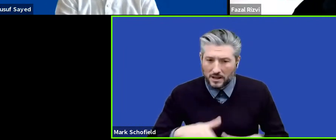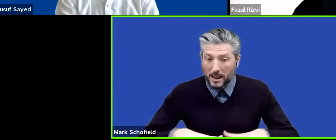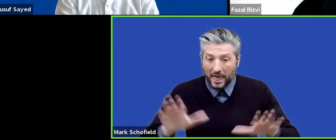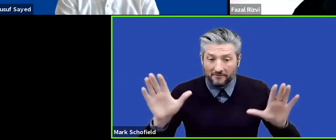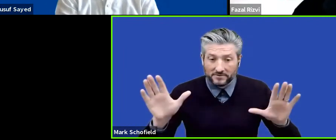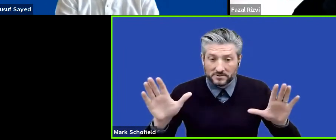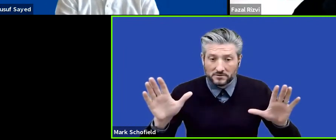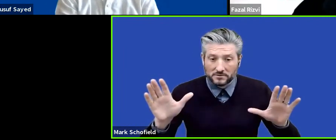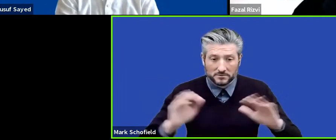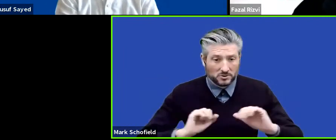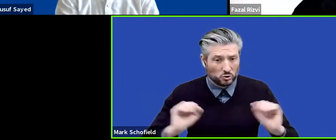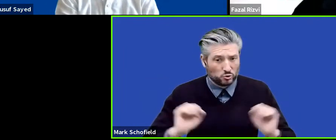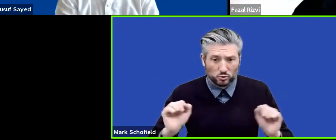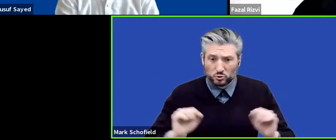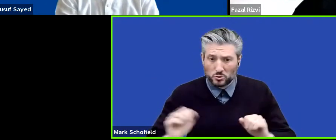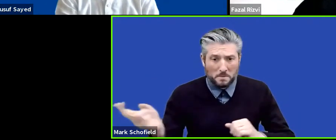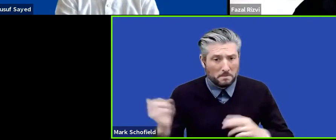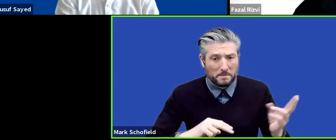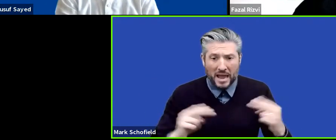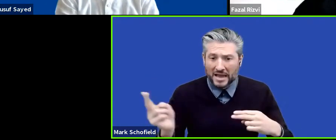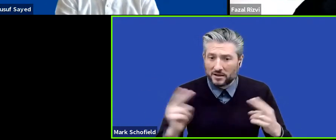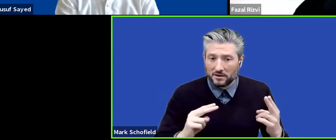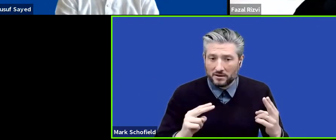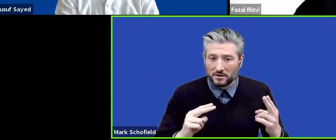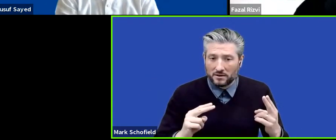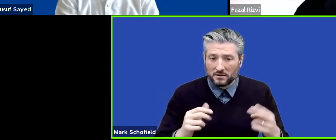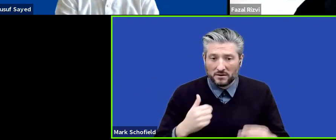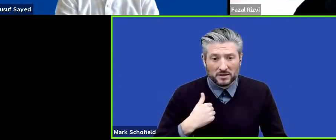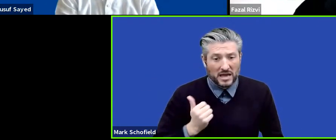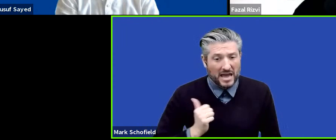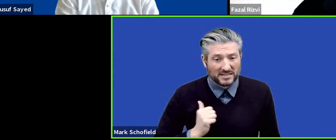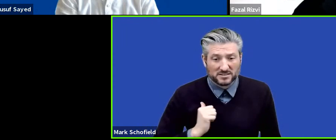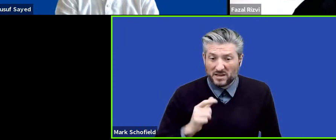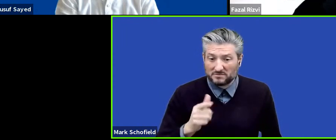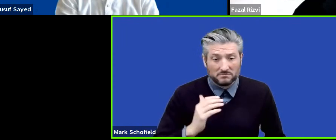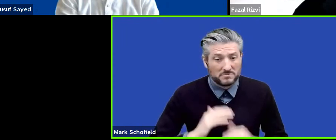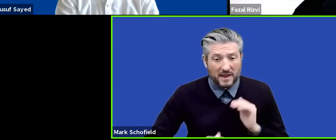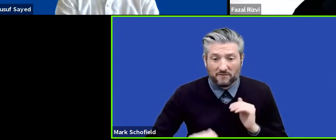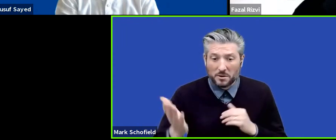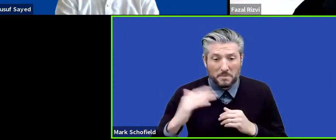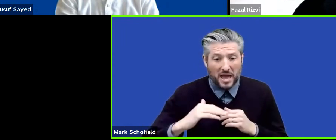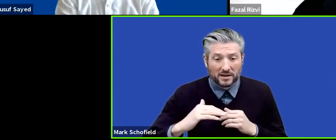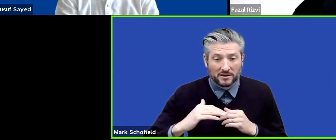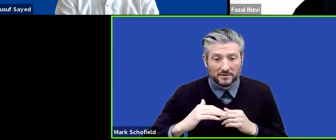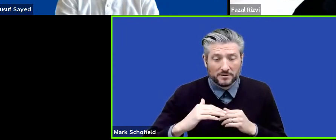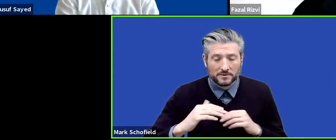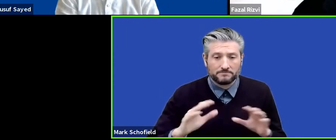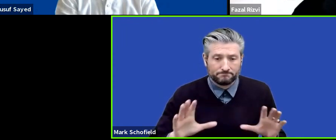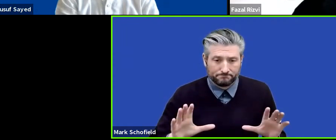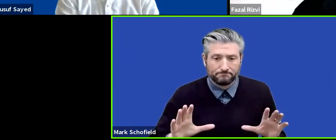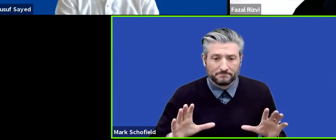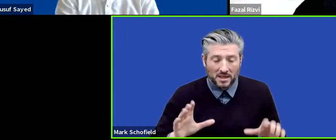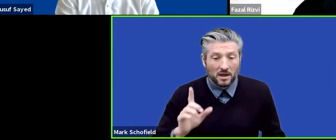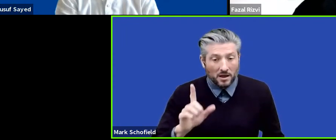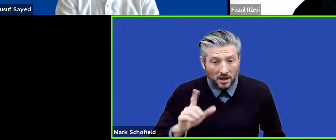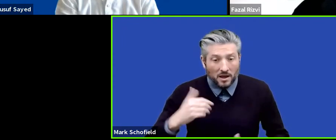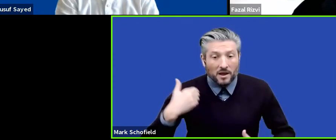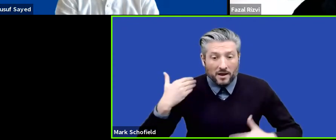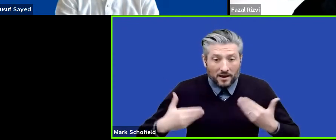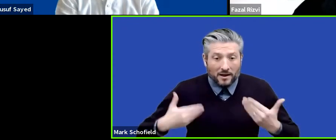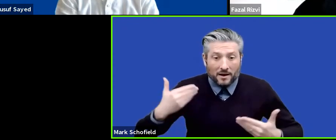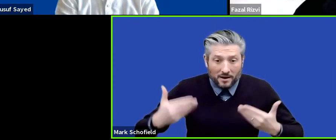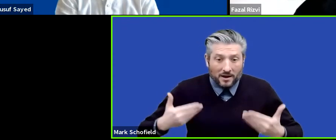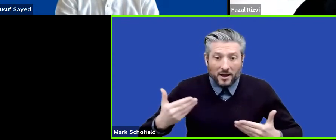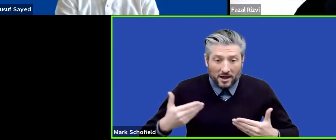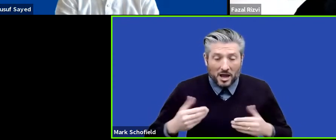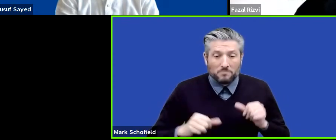and probably are unlikely to go back. So as a result, the progress that we have been making in increasing